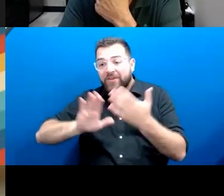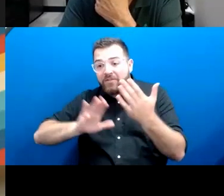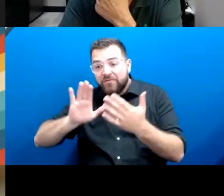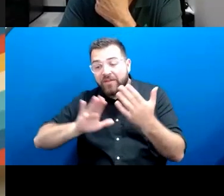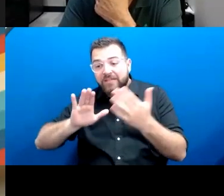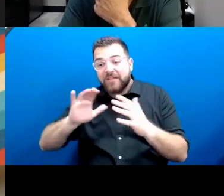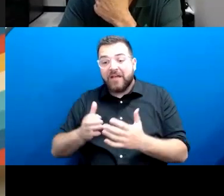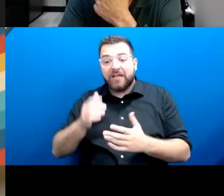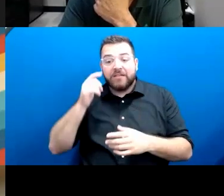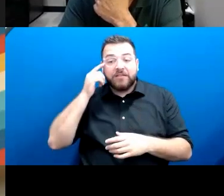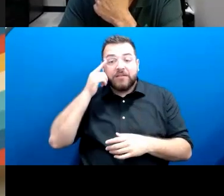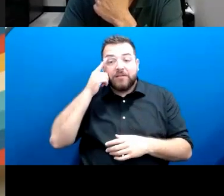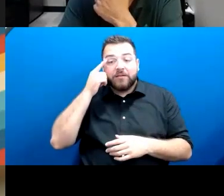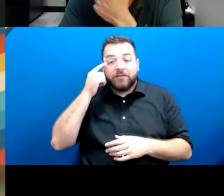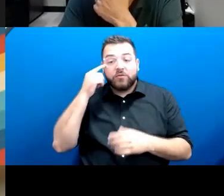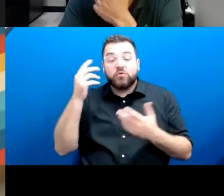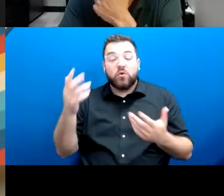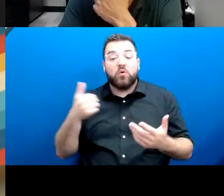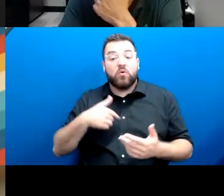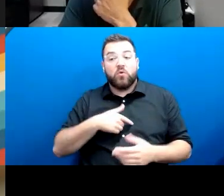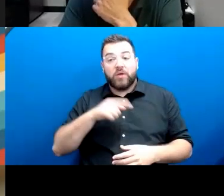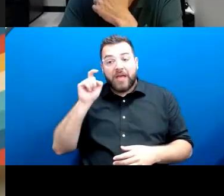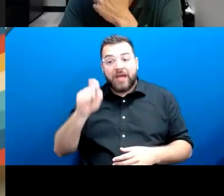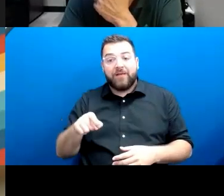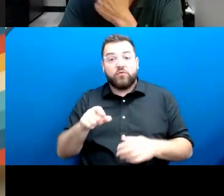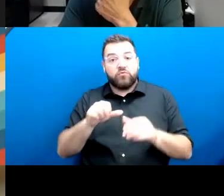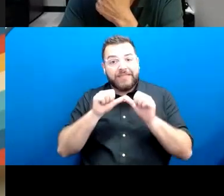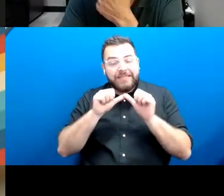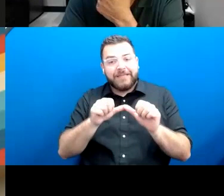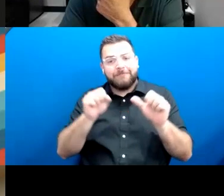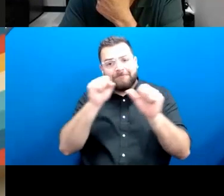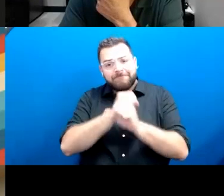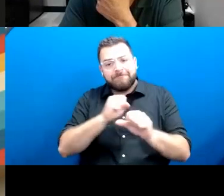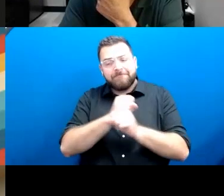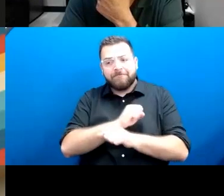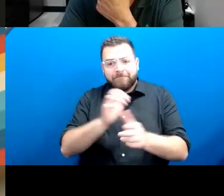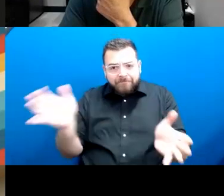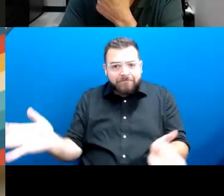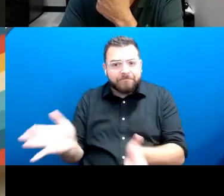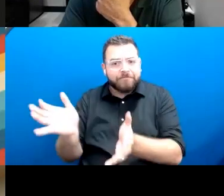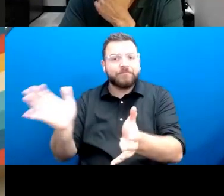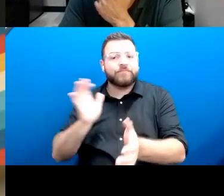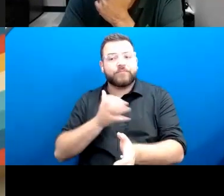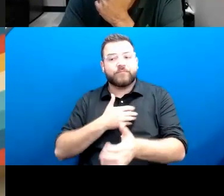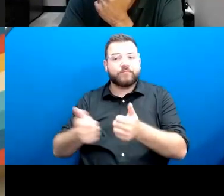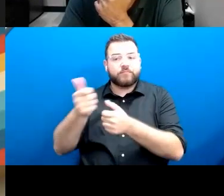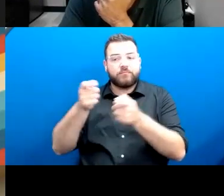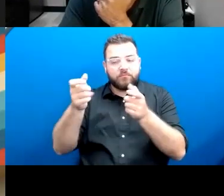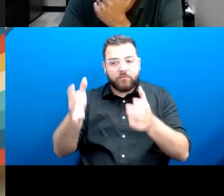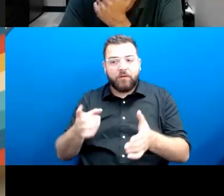class. And so we have to keep fighting. We have to keep pushing our administration to keep our class